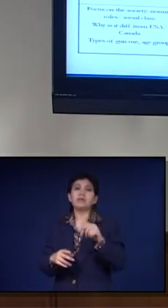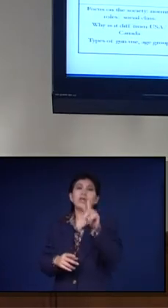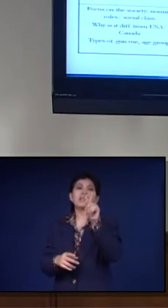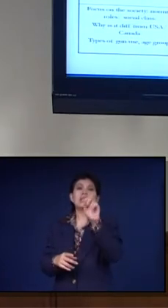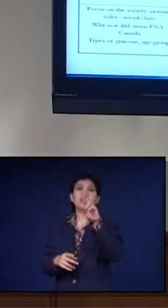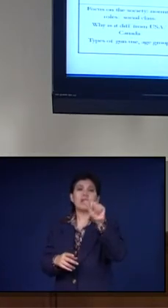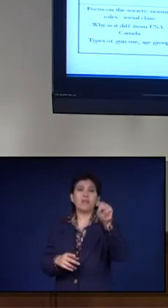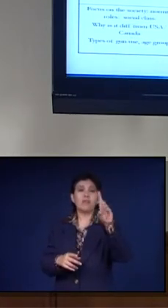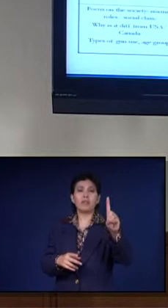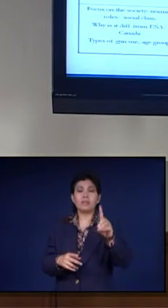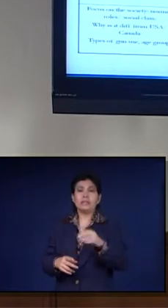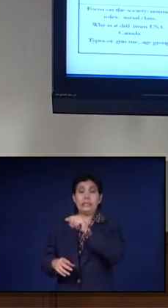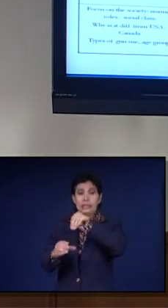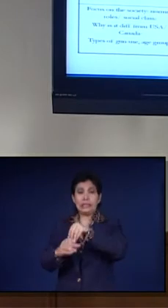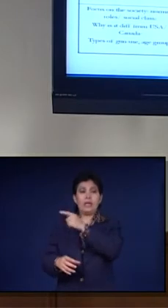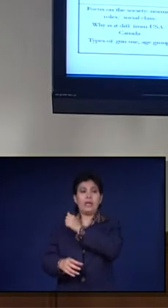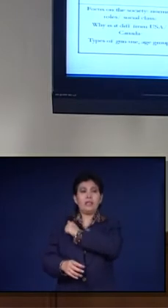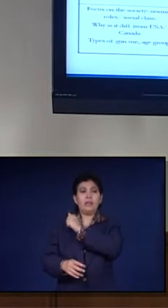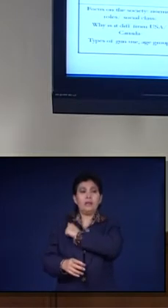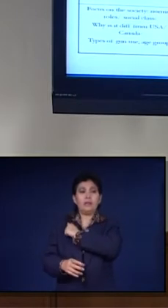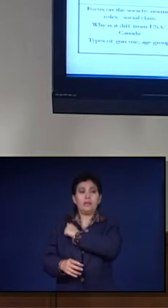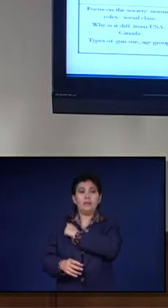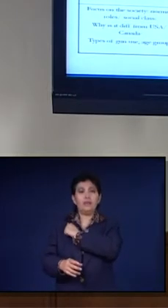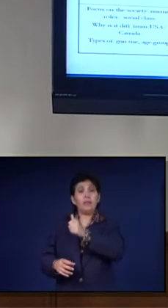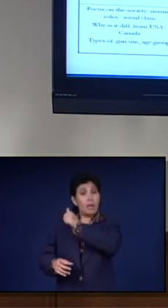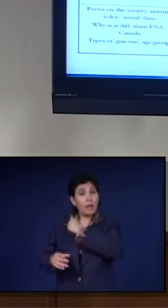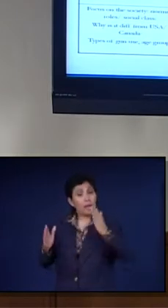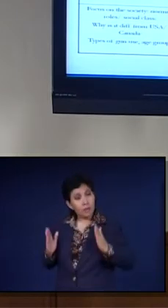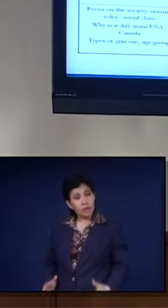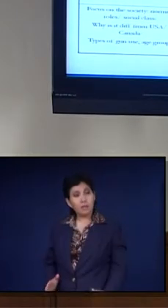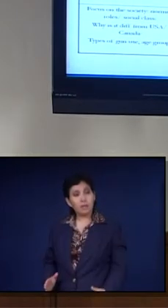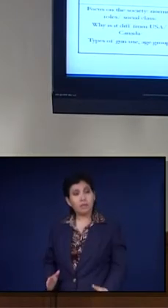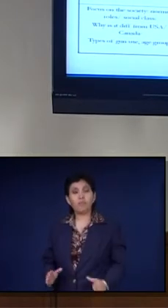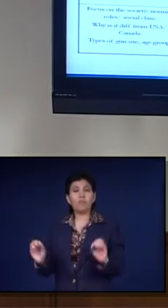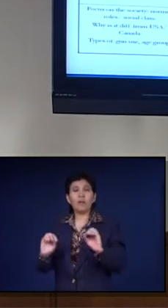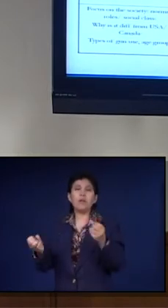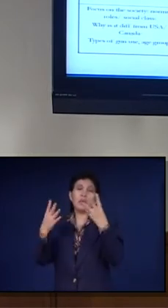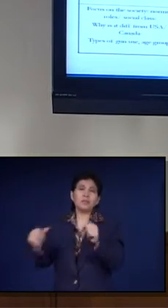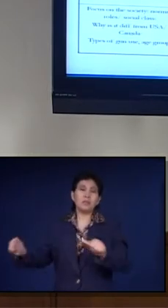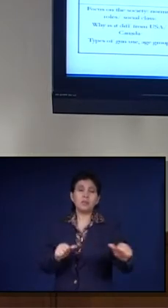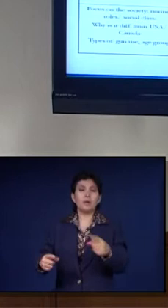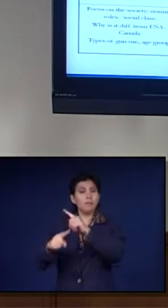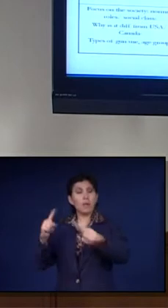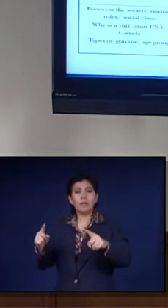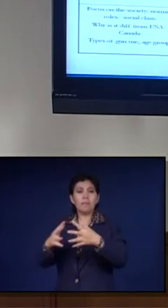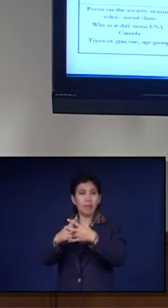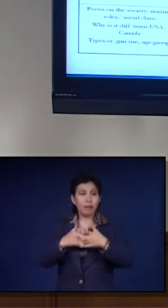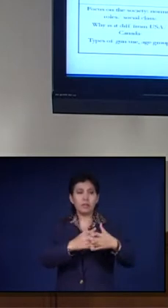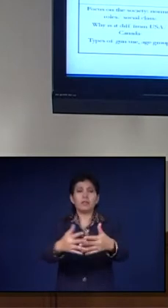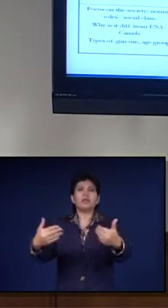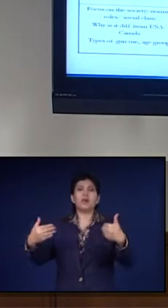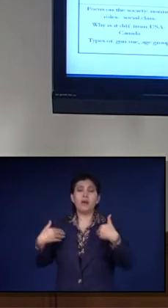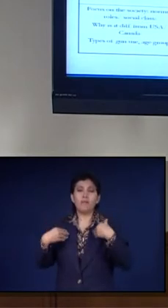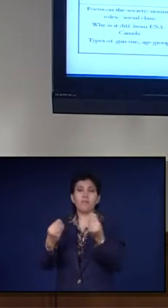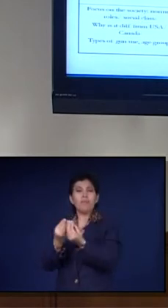crimes. In Canada, the Canadians will not have much threats, but in America, they would have more